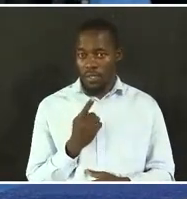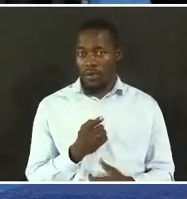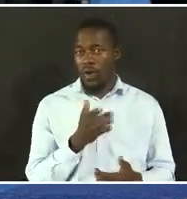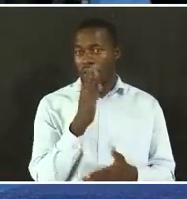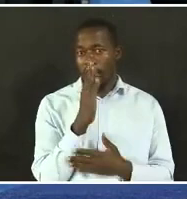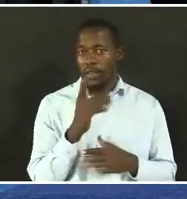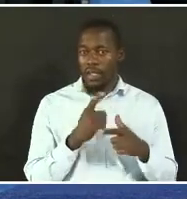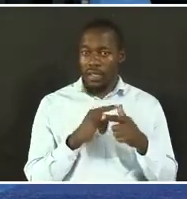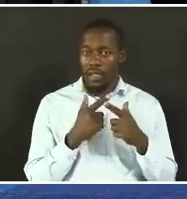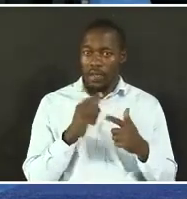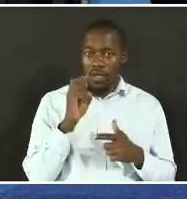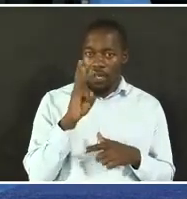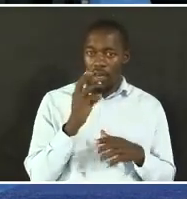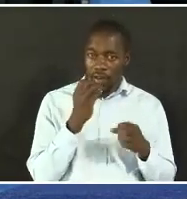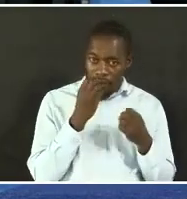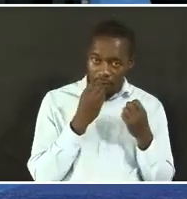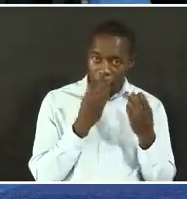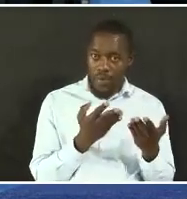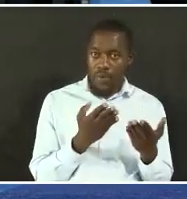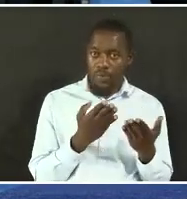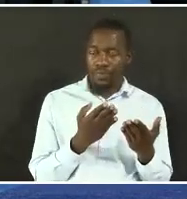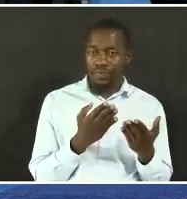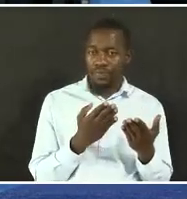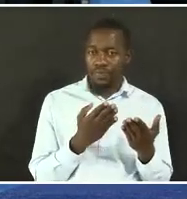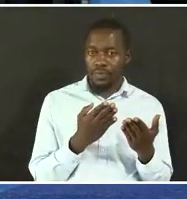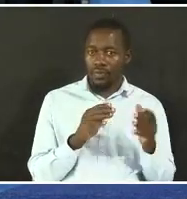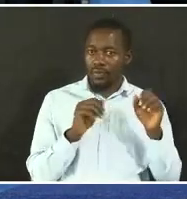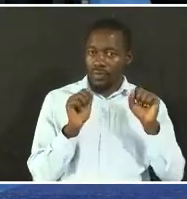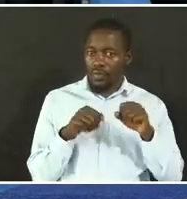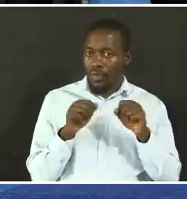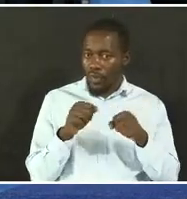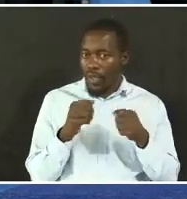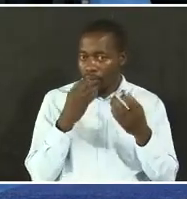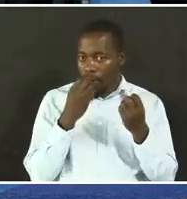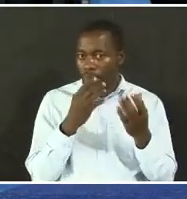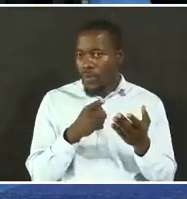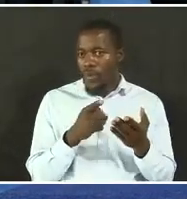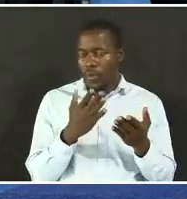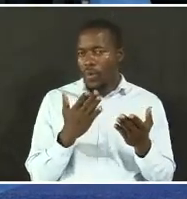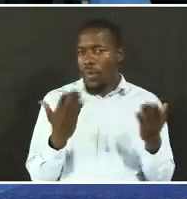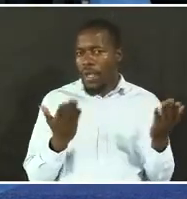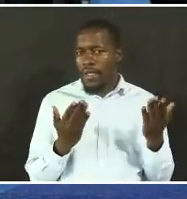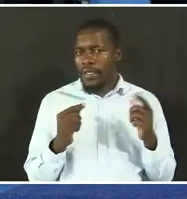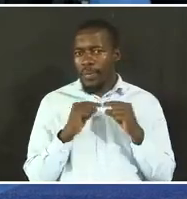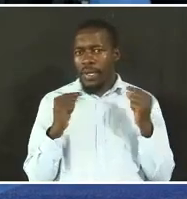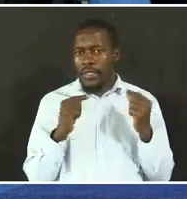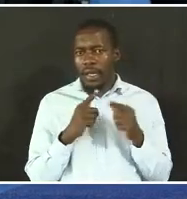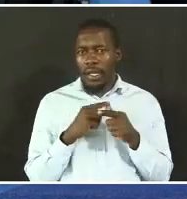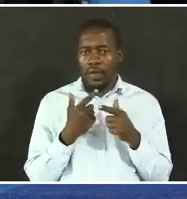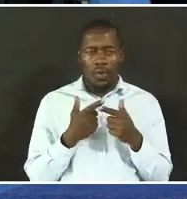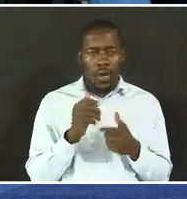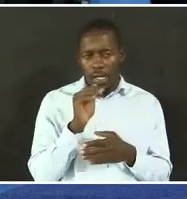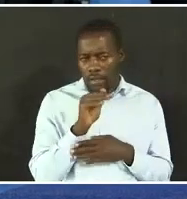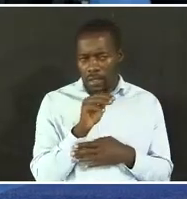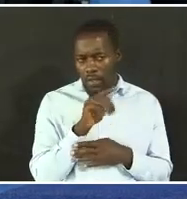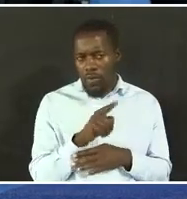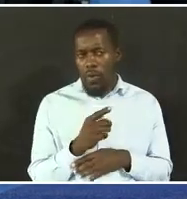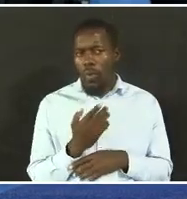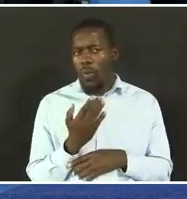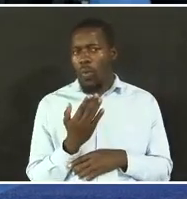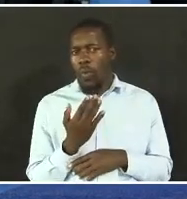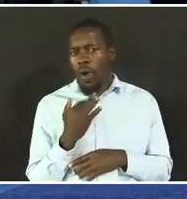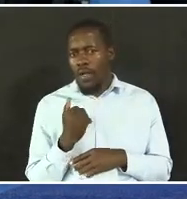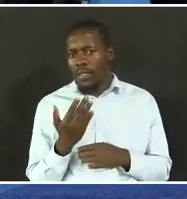to you. They'll tell you that, can you call for me a pastor? Then it's you to ask them, do you want a